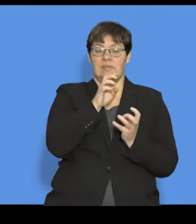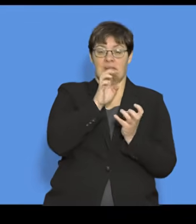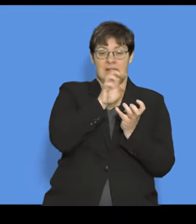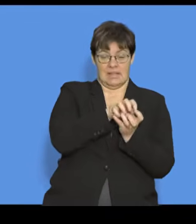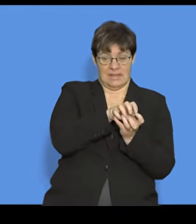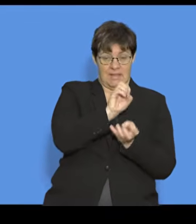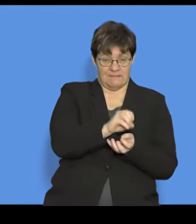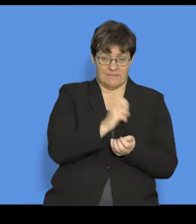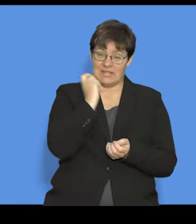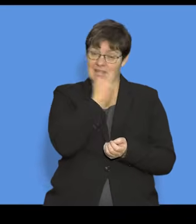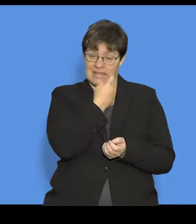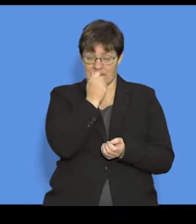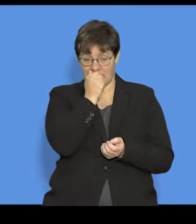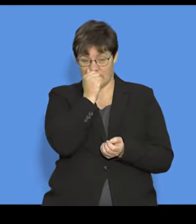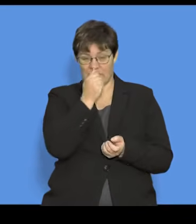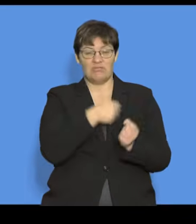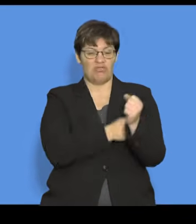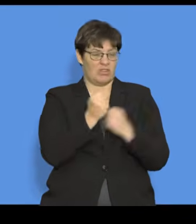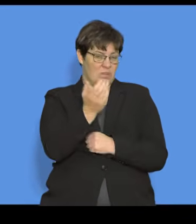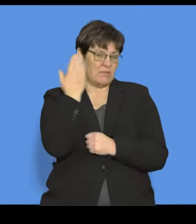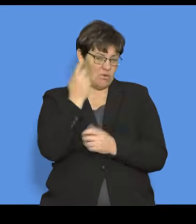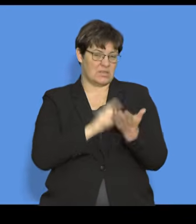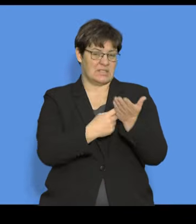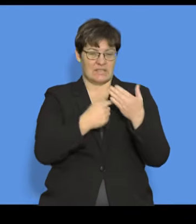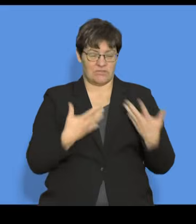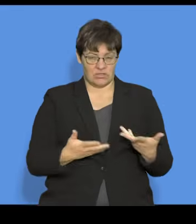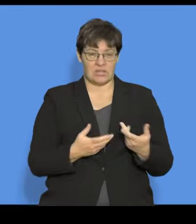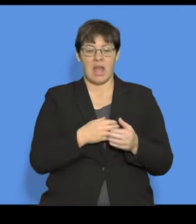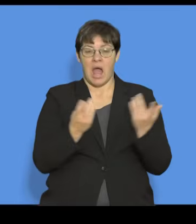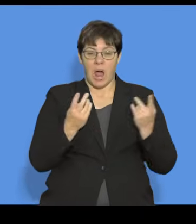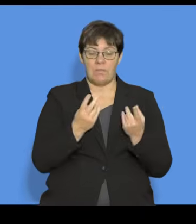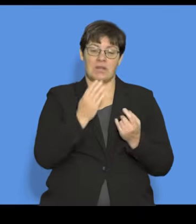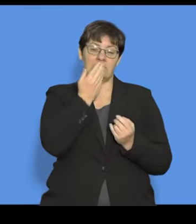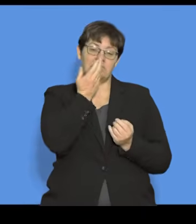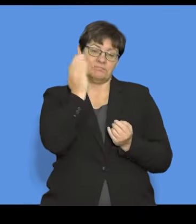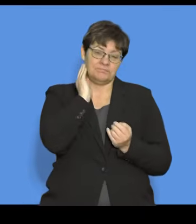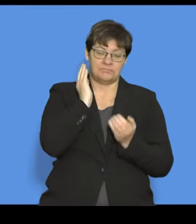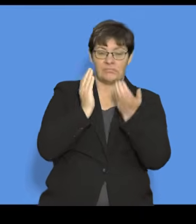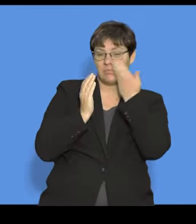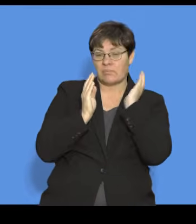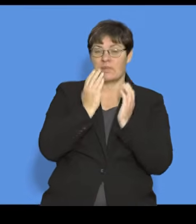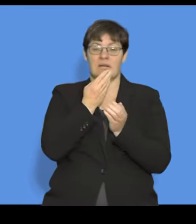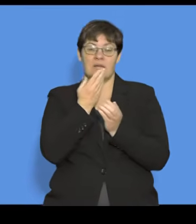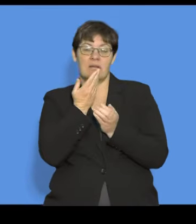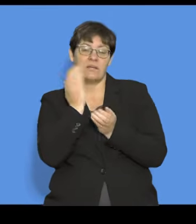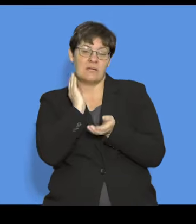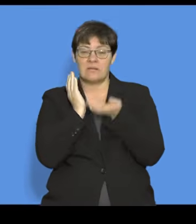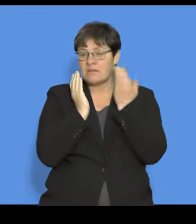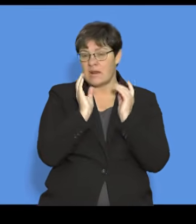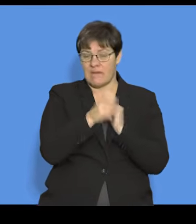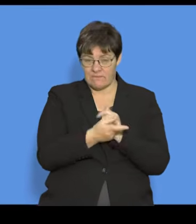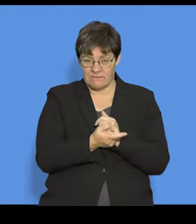there, and we've discussed the structure of teeth in the past, and we looked at the composition of the different teeth and how they play an important role